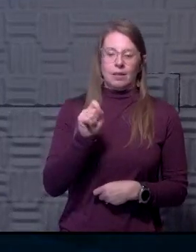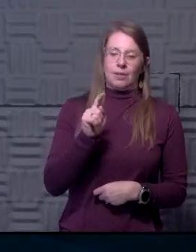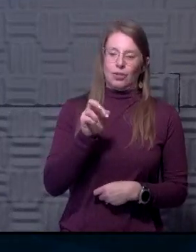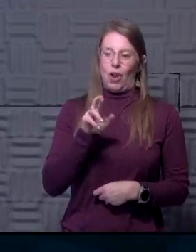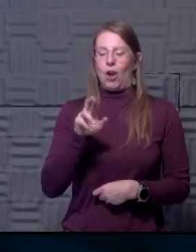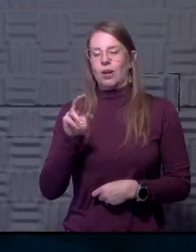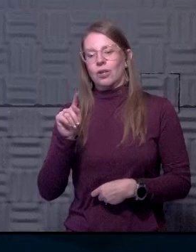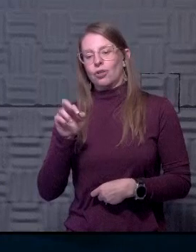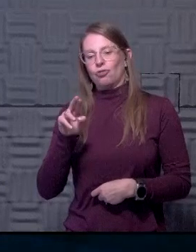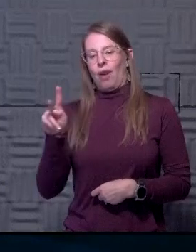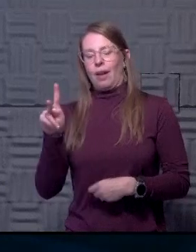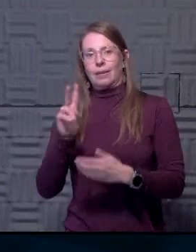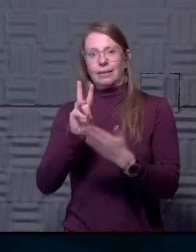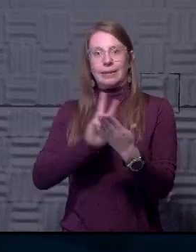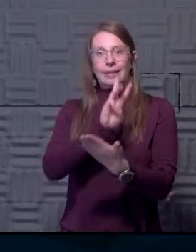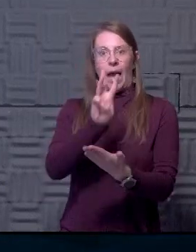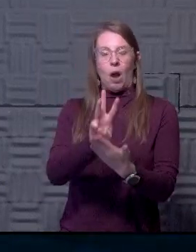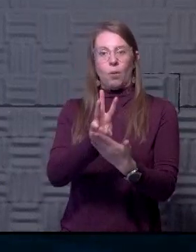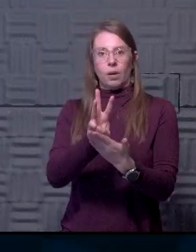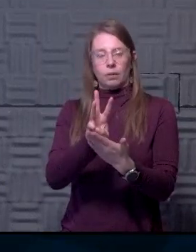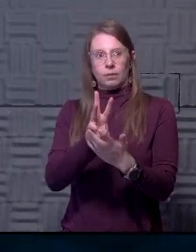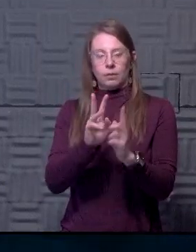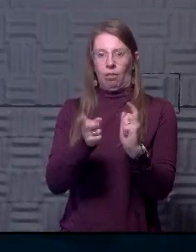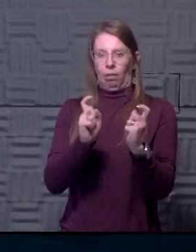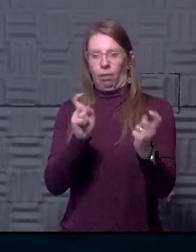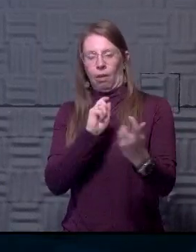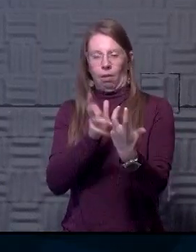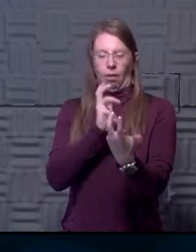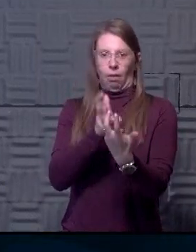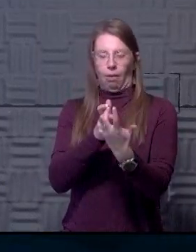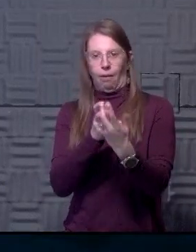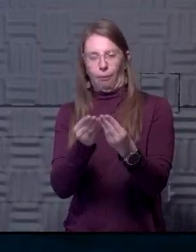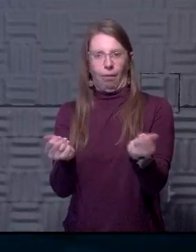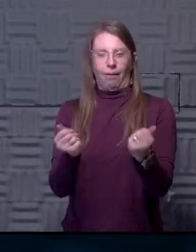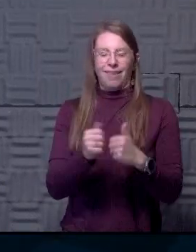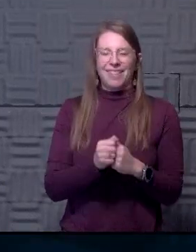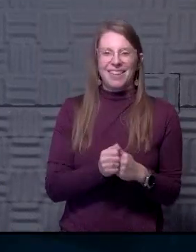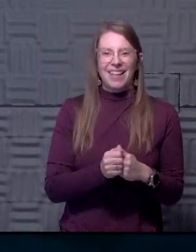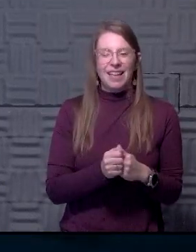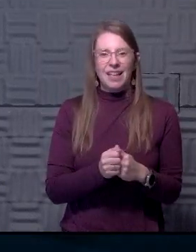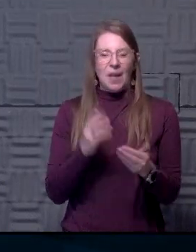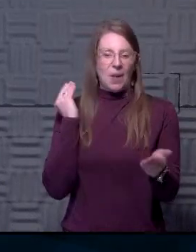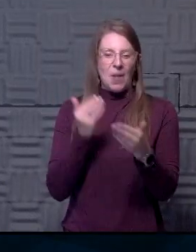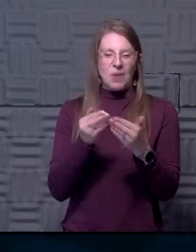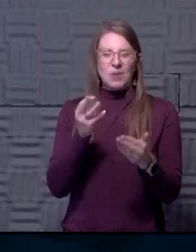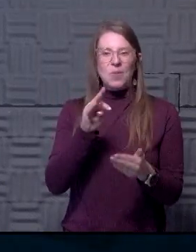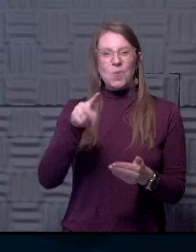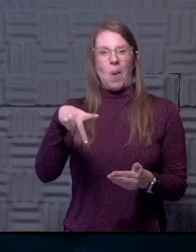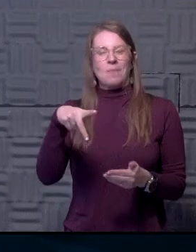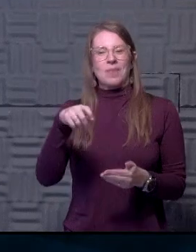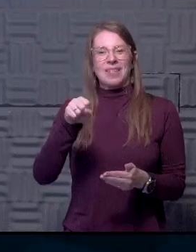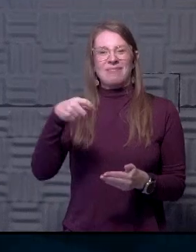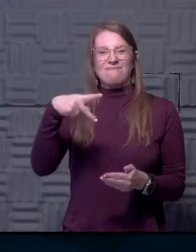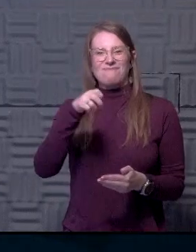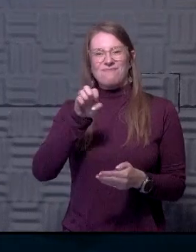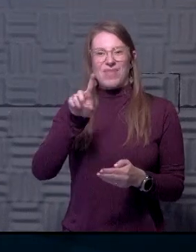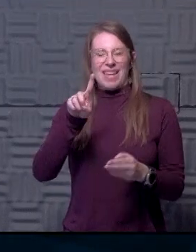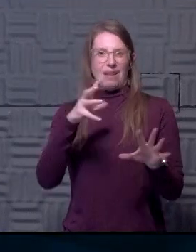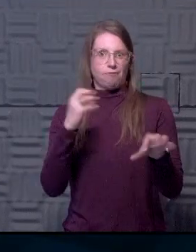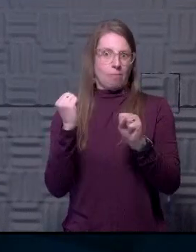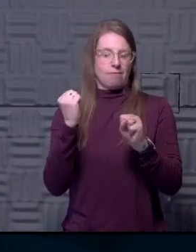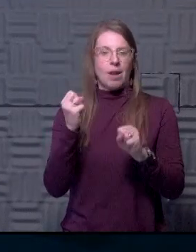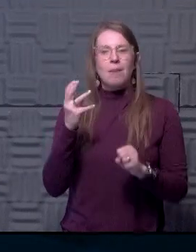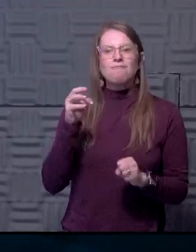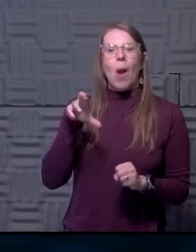within an episode. Yeah. So we're getting there. It's getting close. It's pretty close to warp speed now. So Mario, your sense is this is